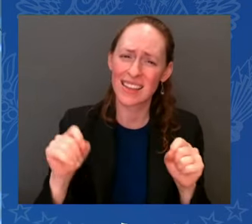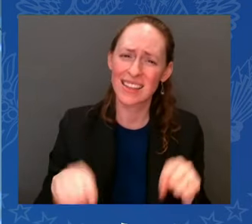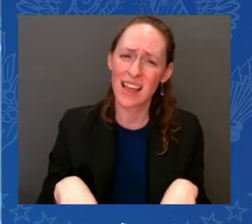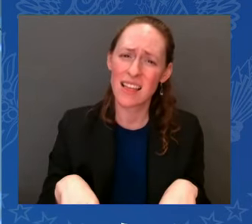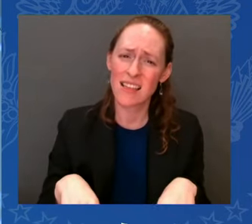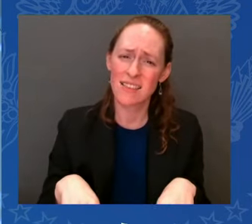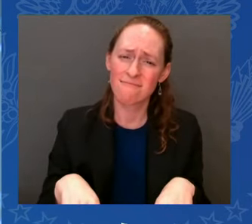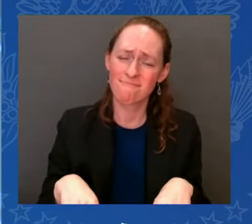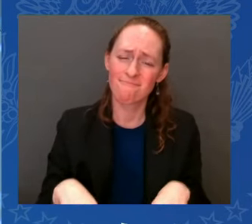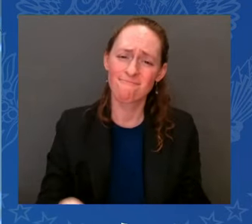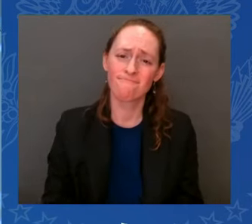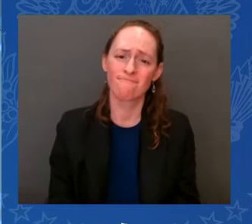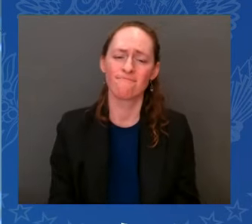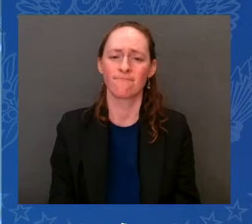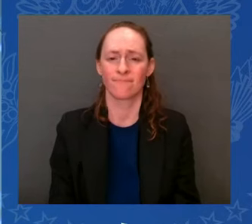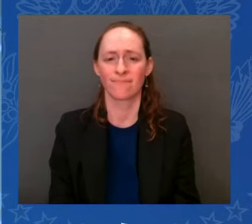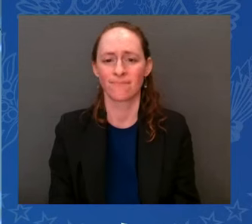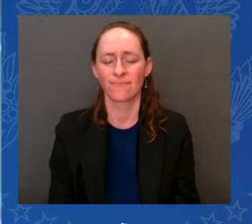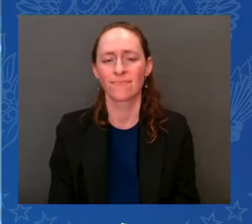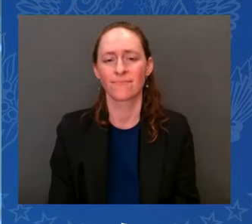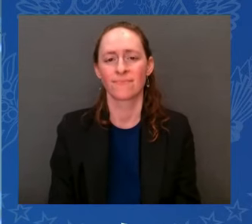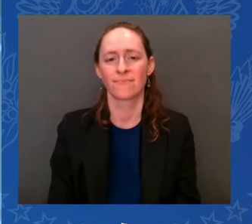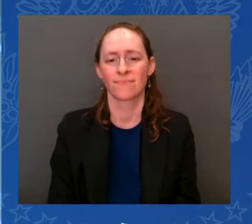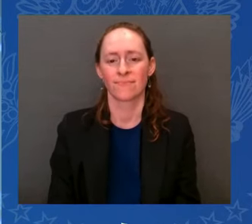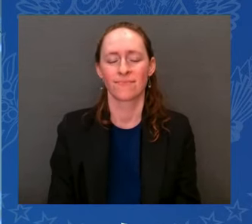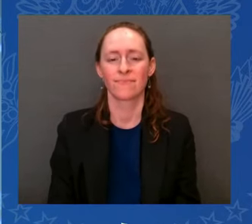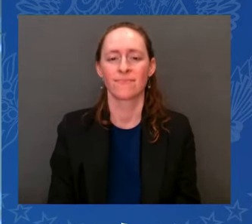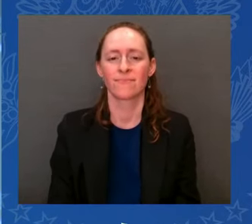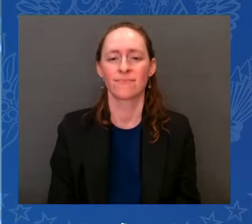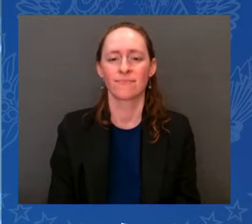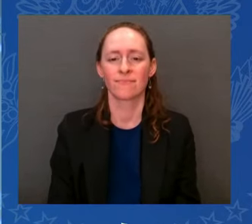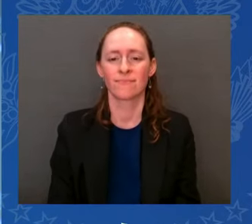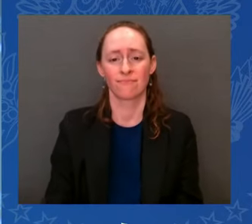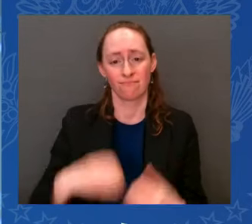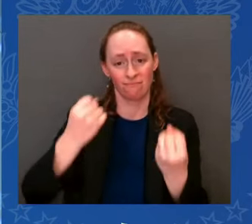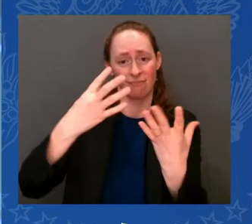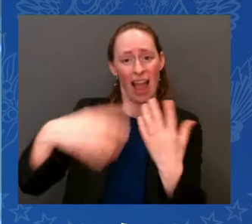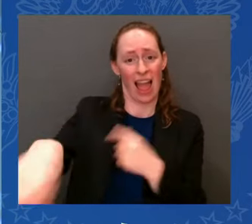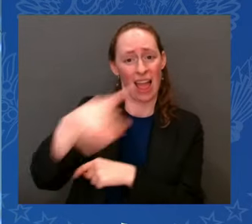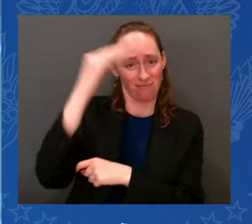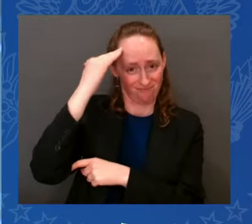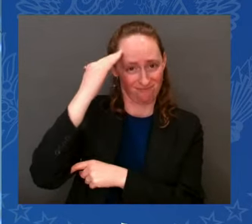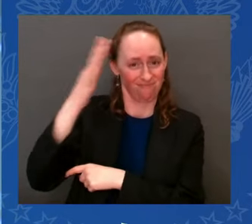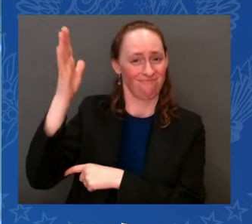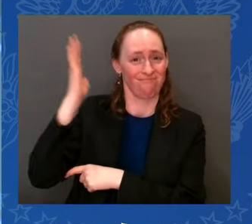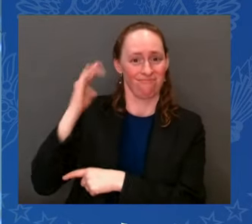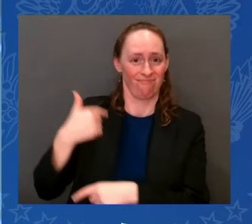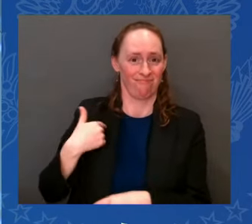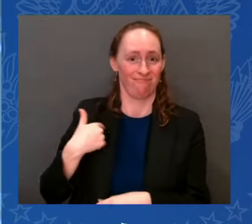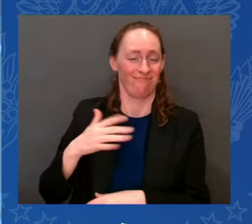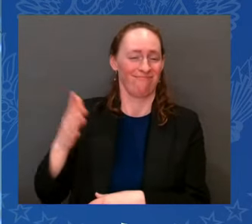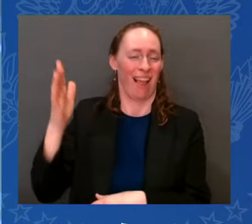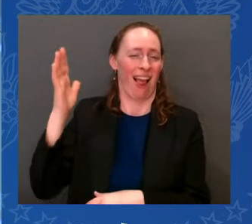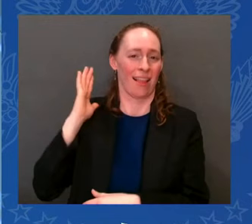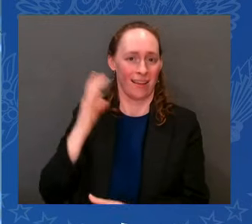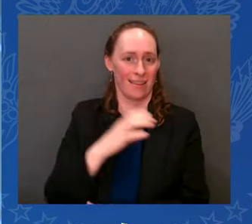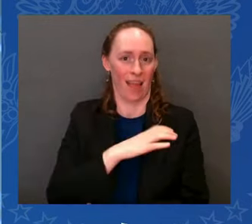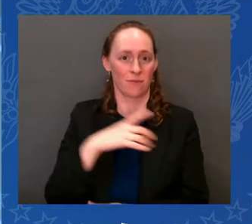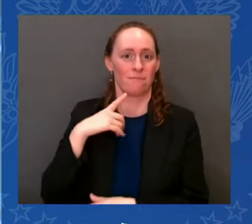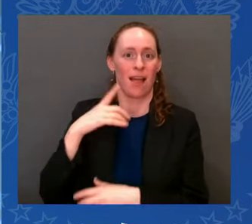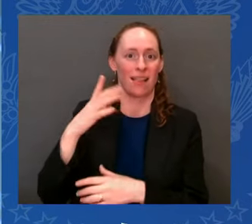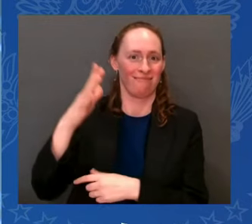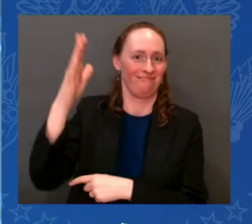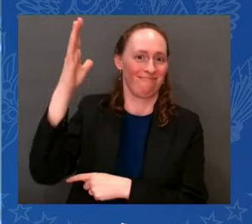as a councilman in Delaware, and the county executive of Newcastle County is here today, Matt Meyer. Matt, where are you